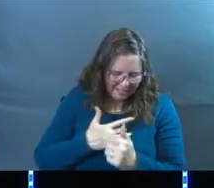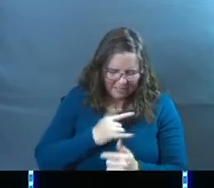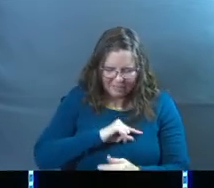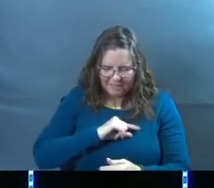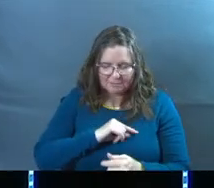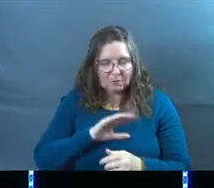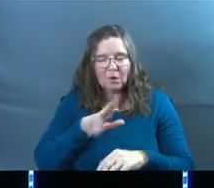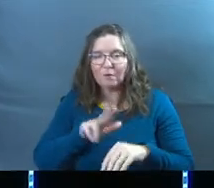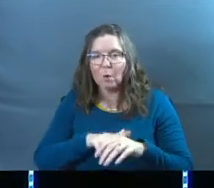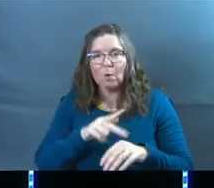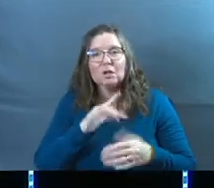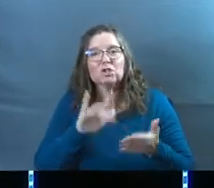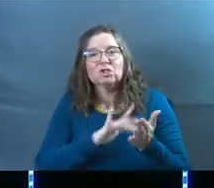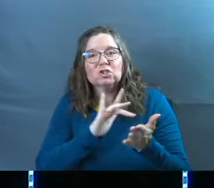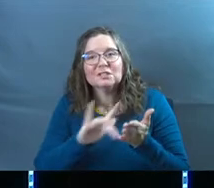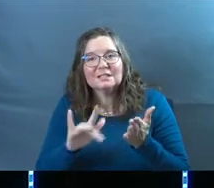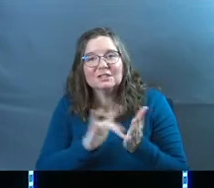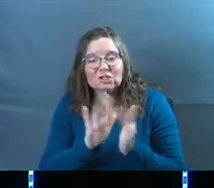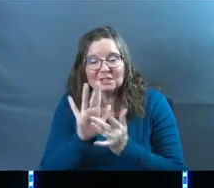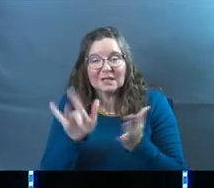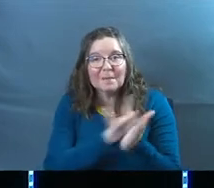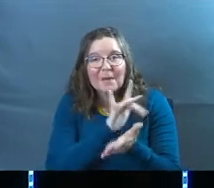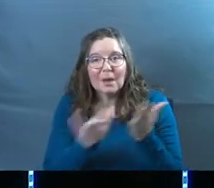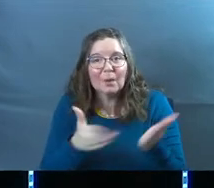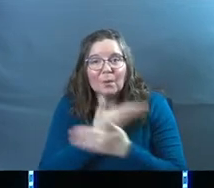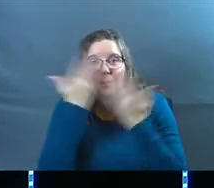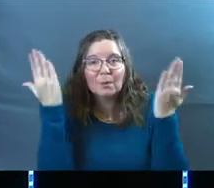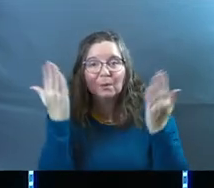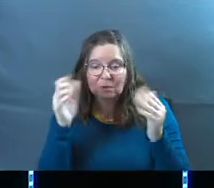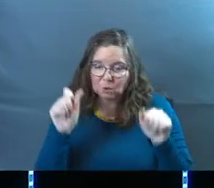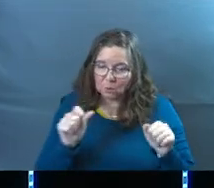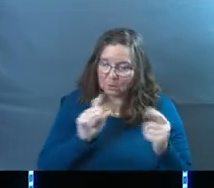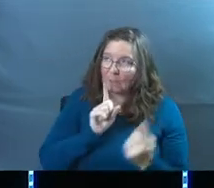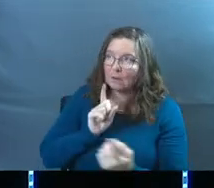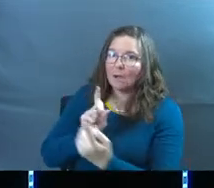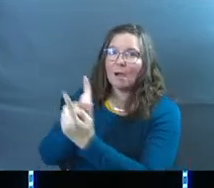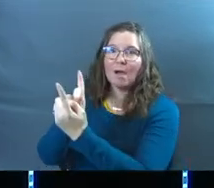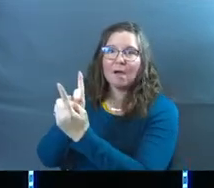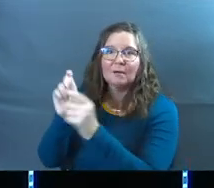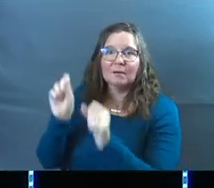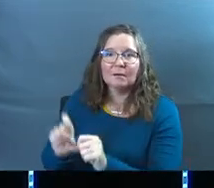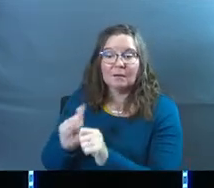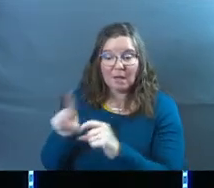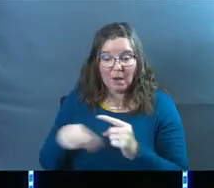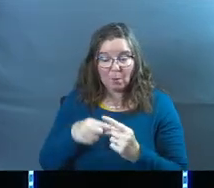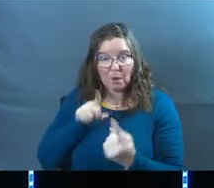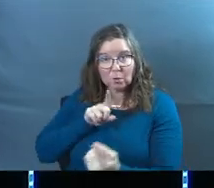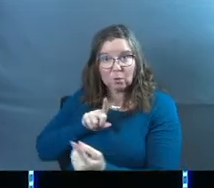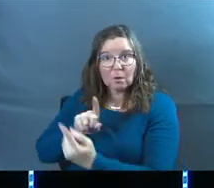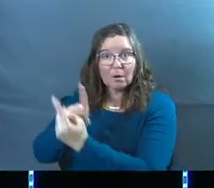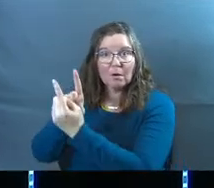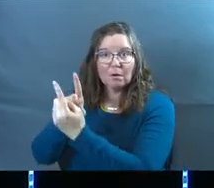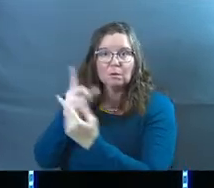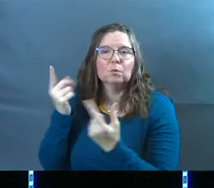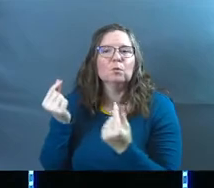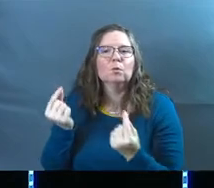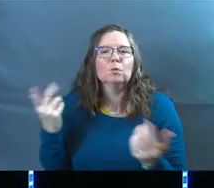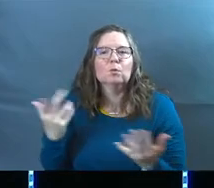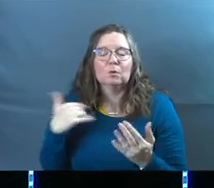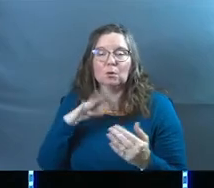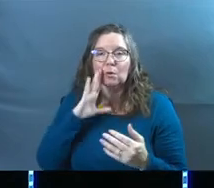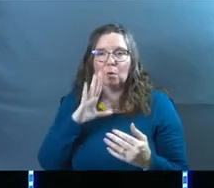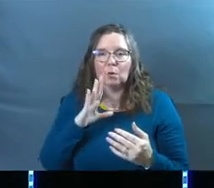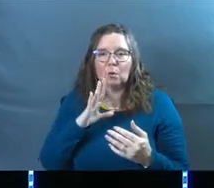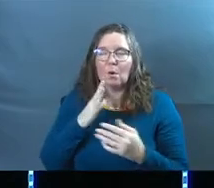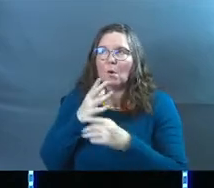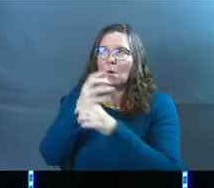course you can. Jesus paid. Amen? You can come. And he says, and when you come, what you're going to do is you're going